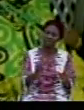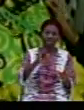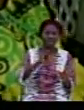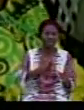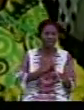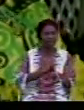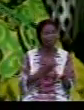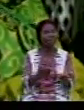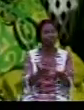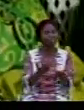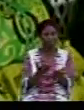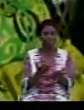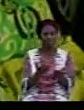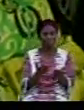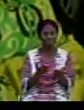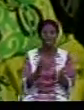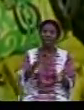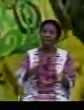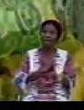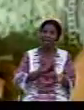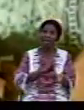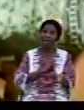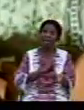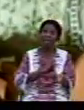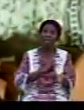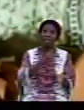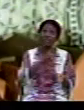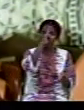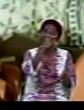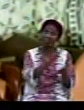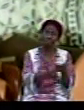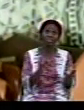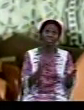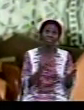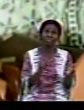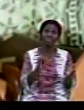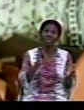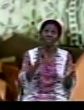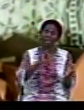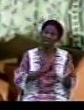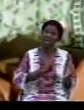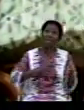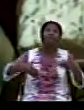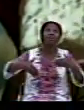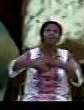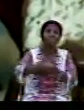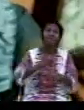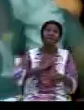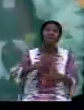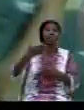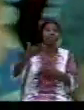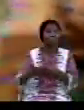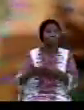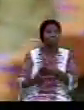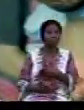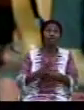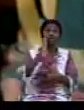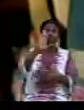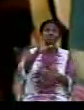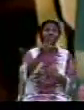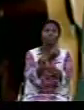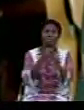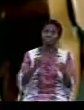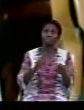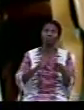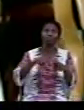I want, I believe, I embrace your salvation tonight. Raise up